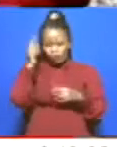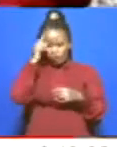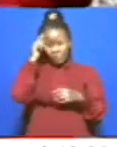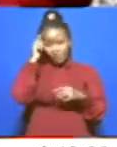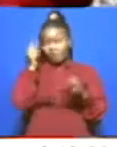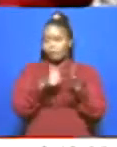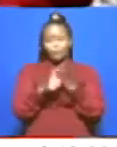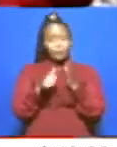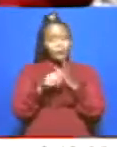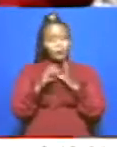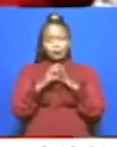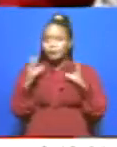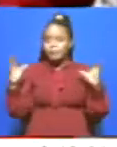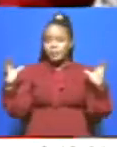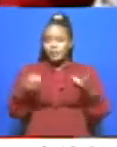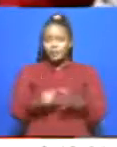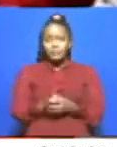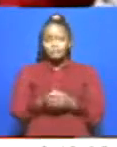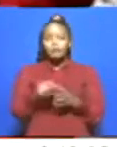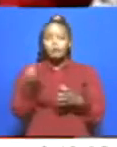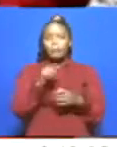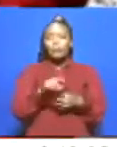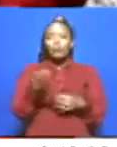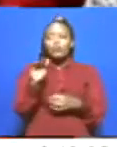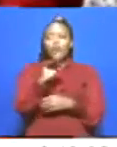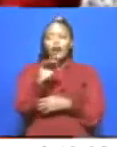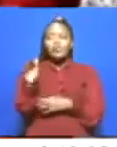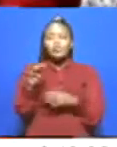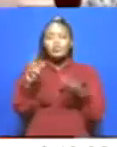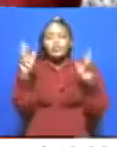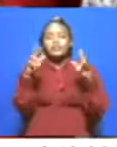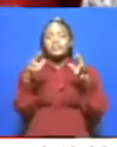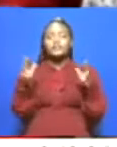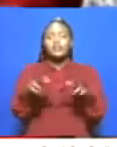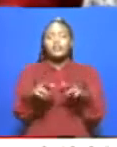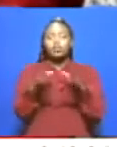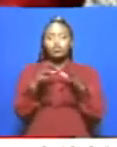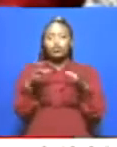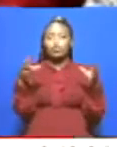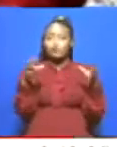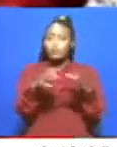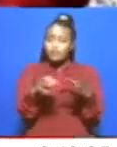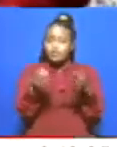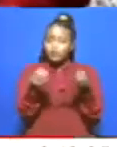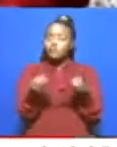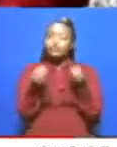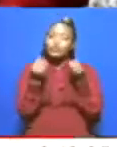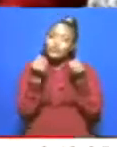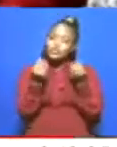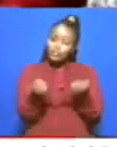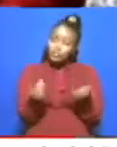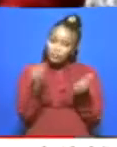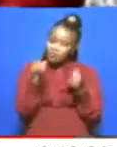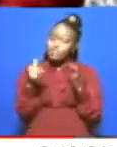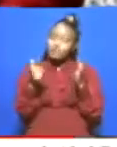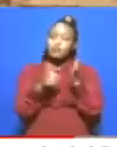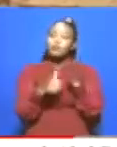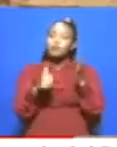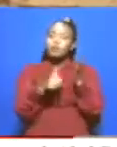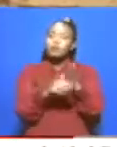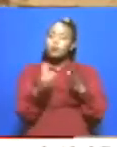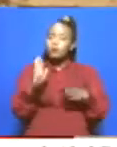wapi? Tunauliza international community waingilie hii shida ya insecurity hapa